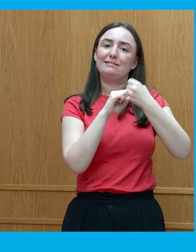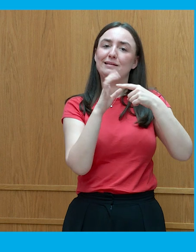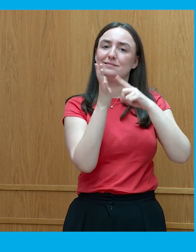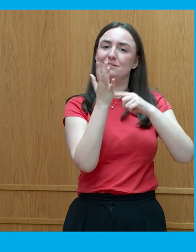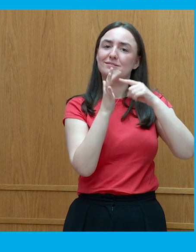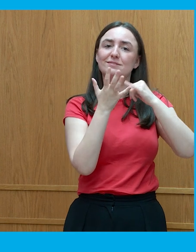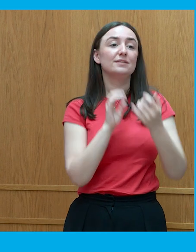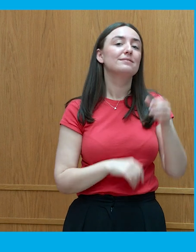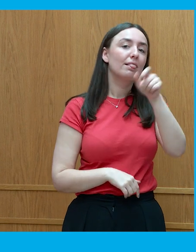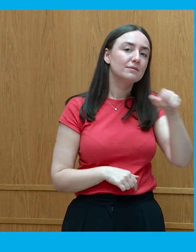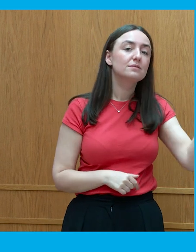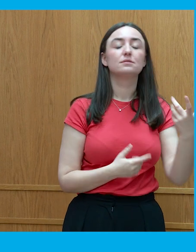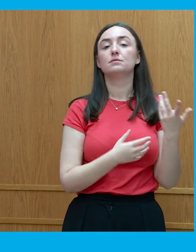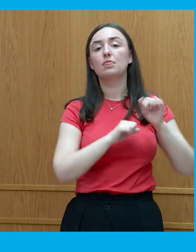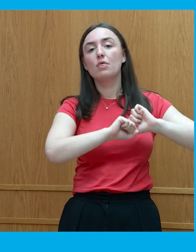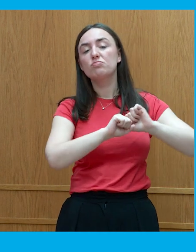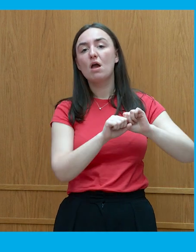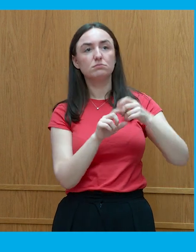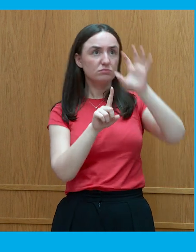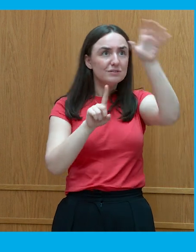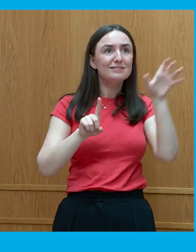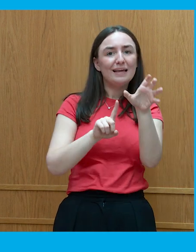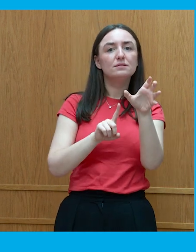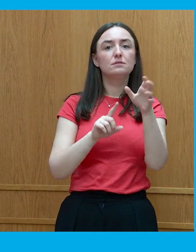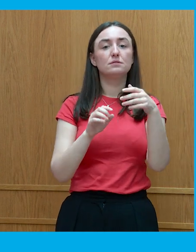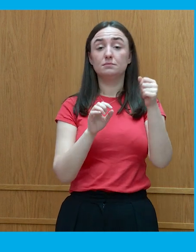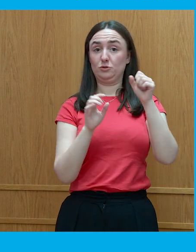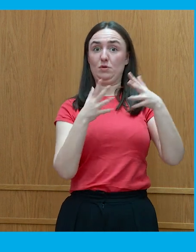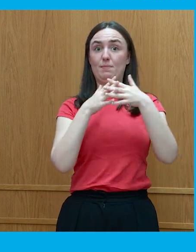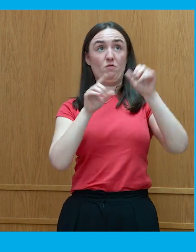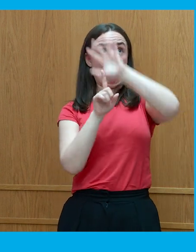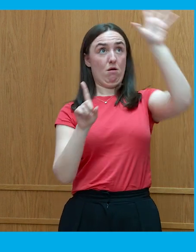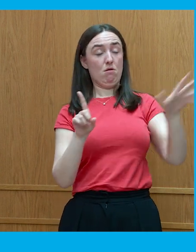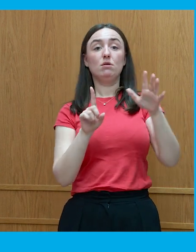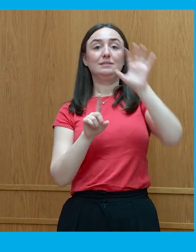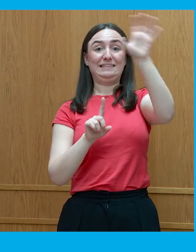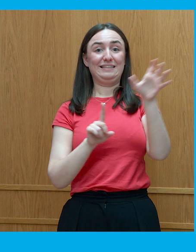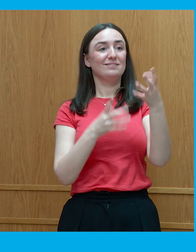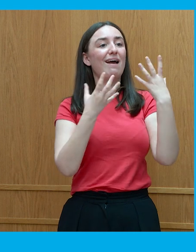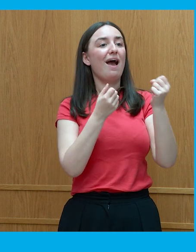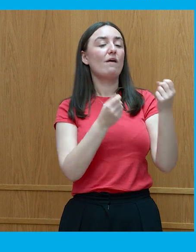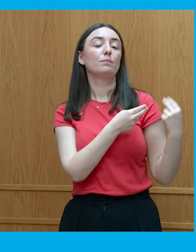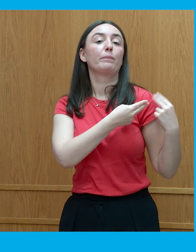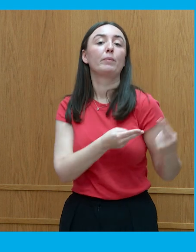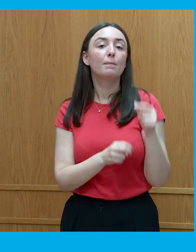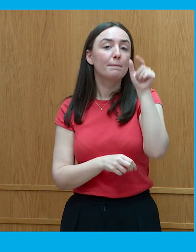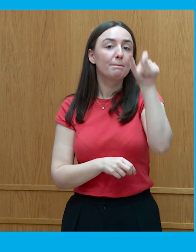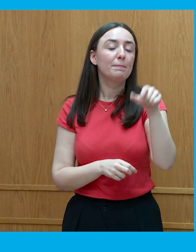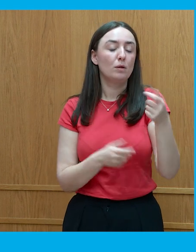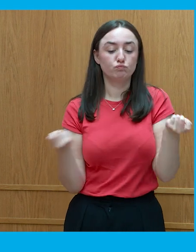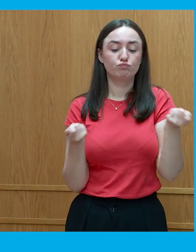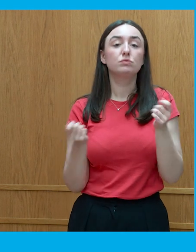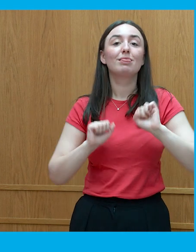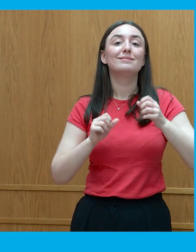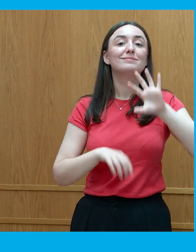to the electoral votes of those states. So they don't have as many delegates, and the rules are a little bit more limiting.